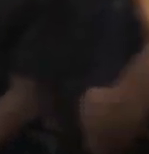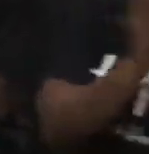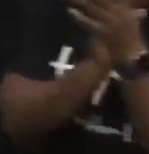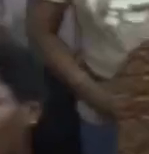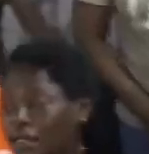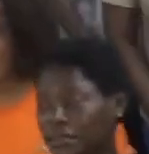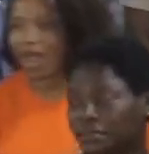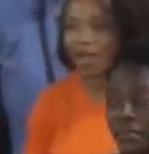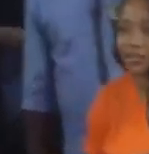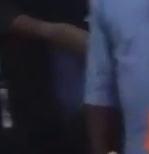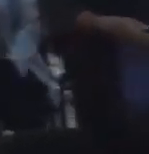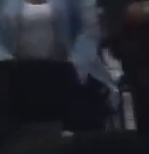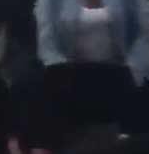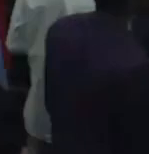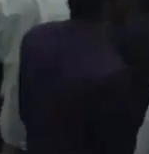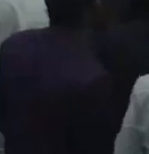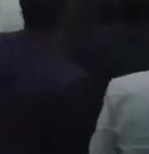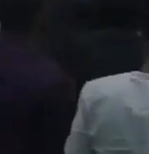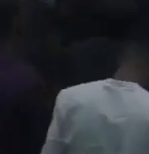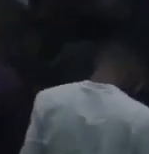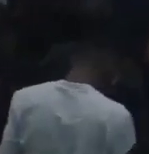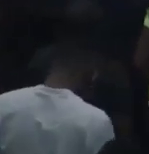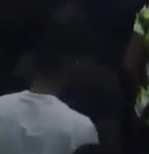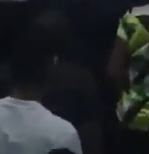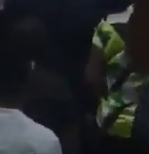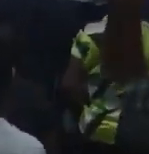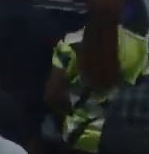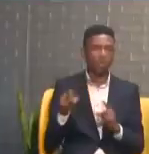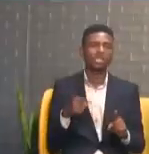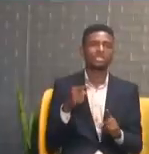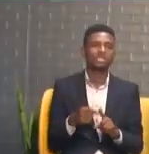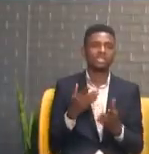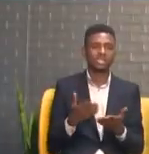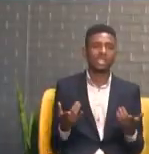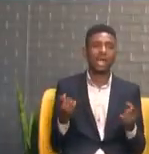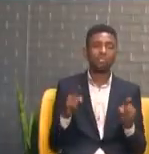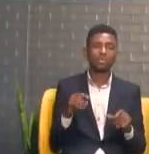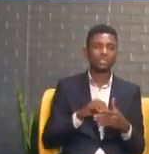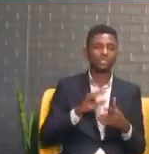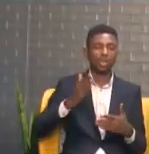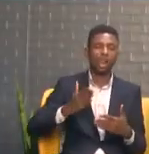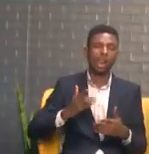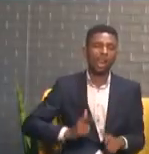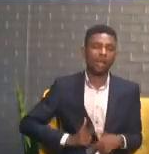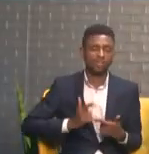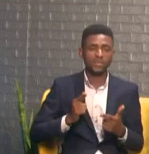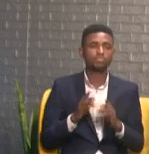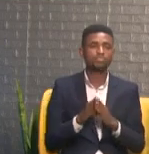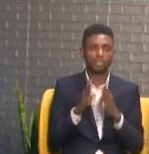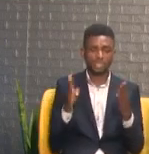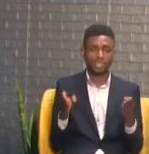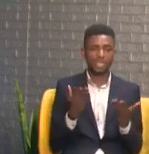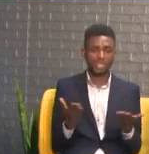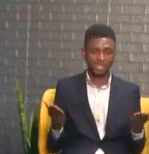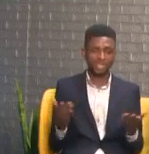Hallelujah. One more thing. When things happen in your life, big things, and I'm using this on purpose.